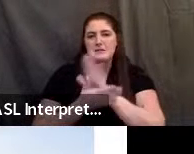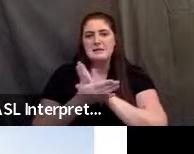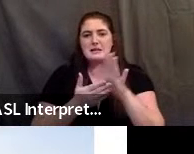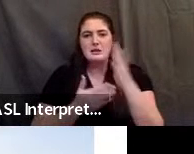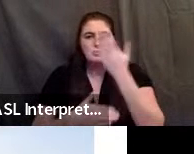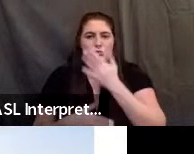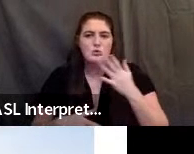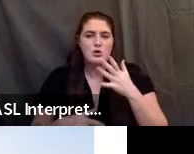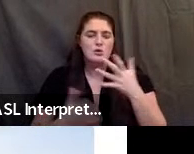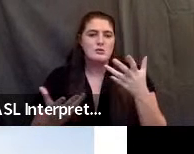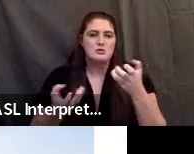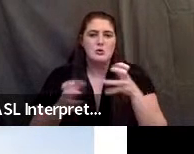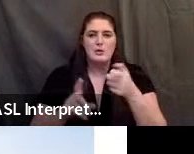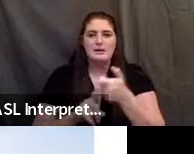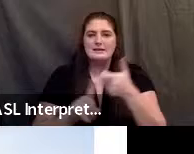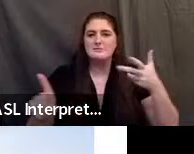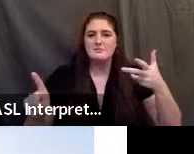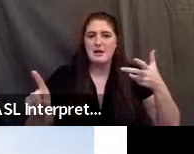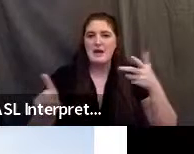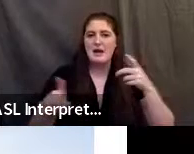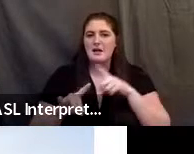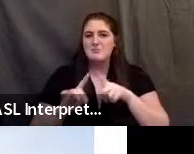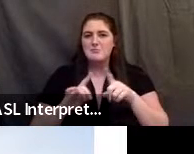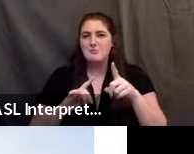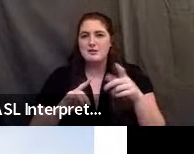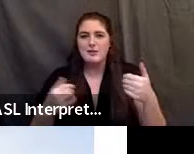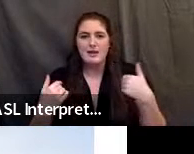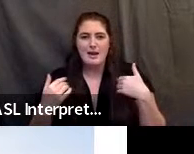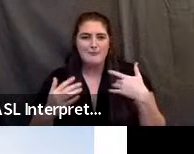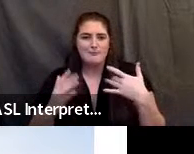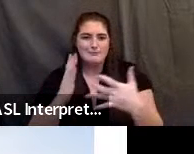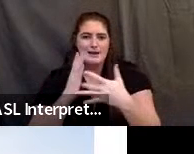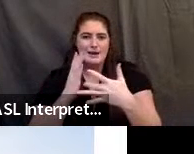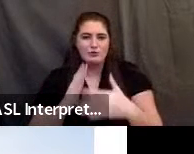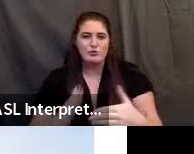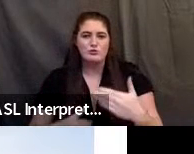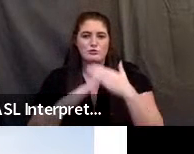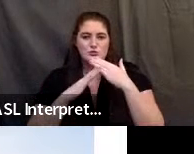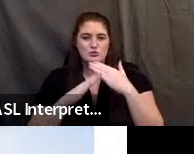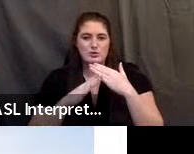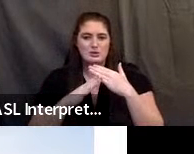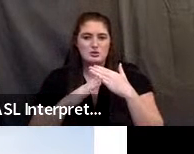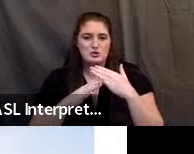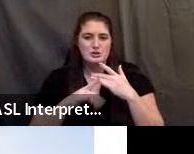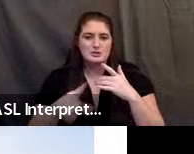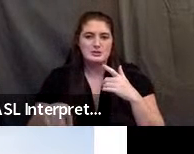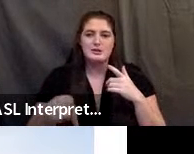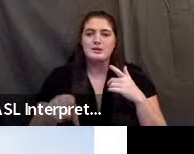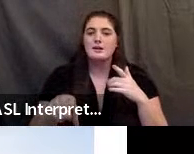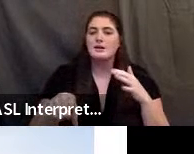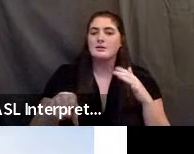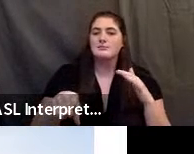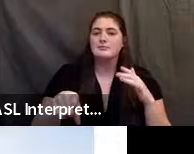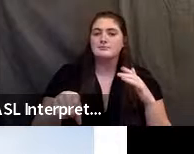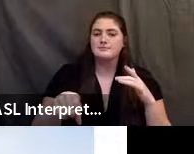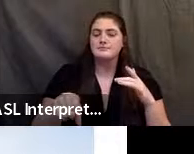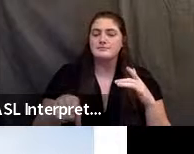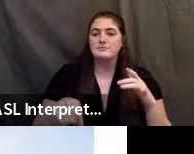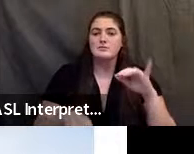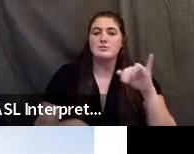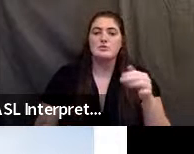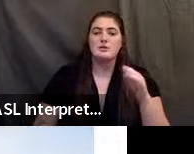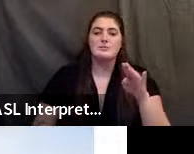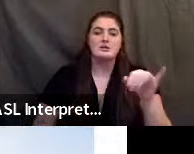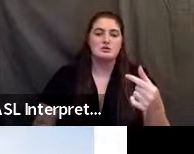are there zoning or technical restrictions from having those balconies deeper? I cannot, and actually, JBG has spent a lot of